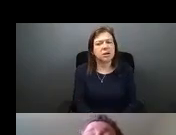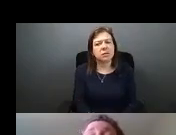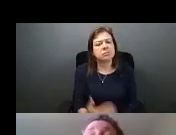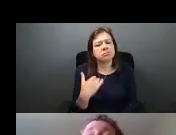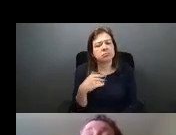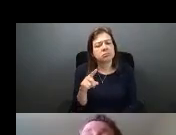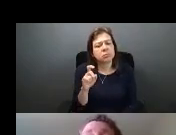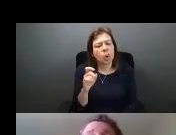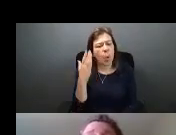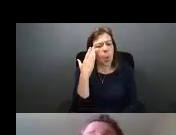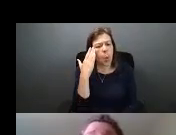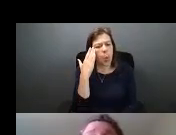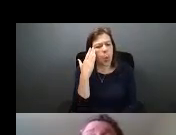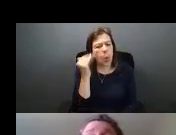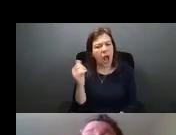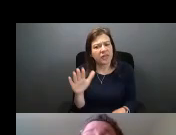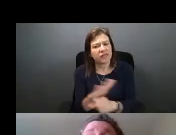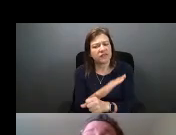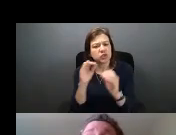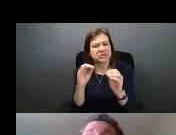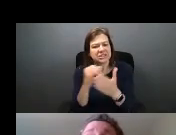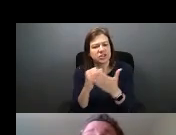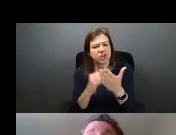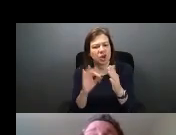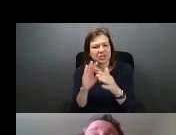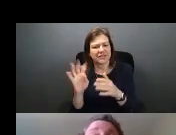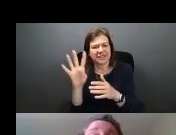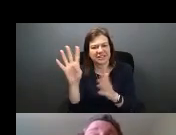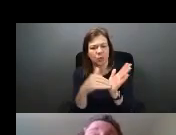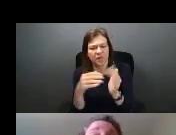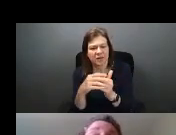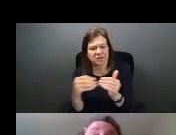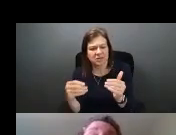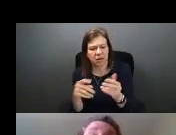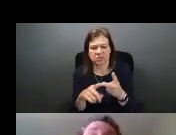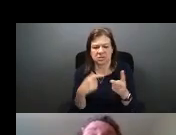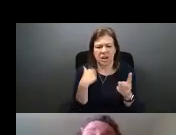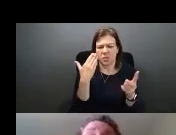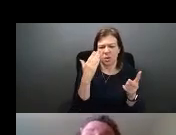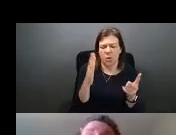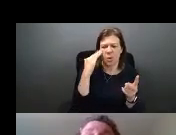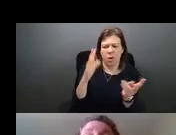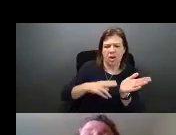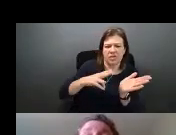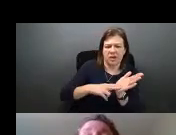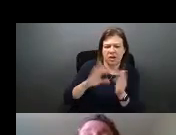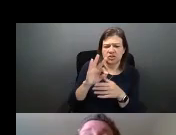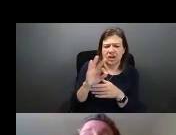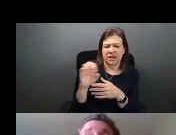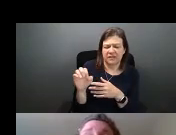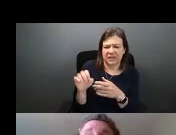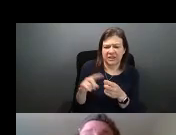full teaching artist fee is $4,000, and we don't know why the contract fee is